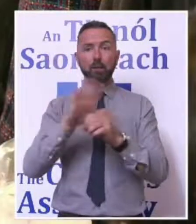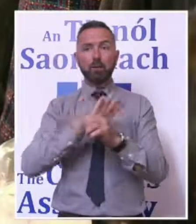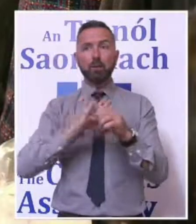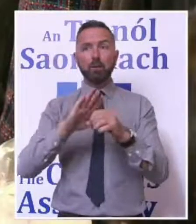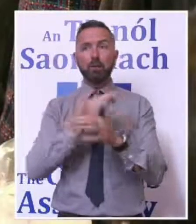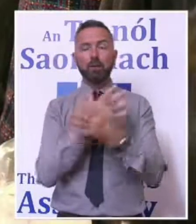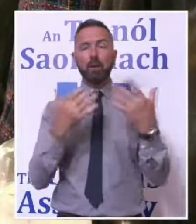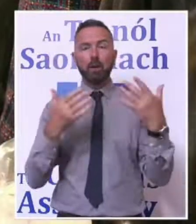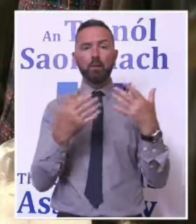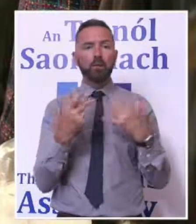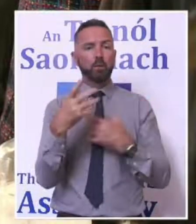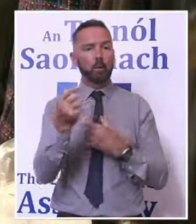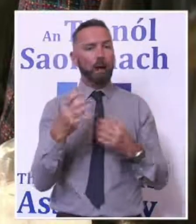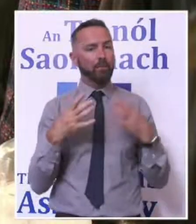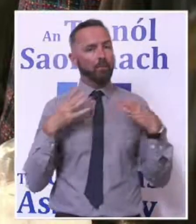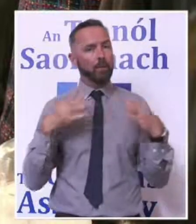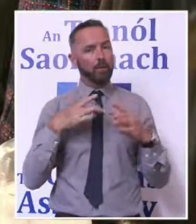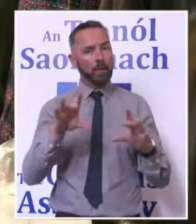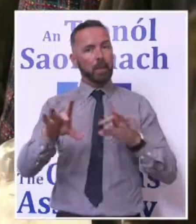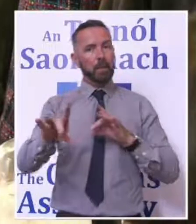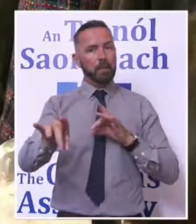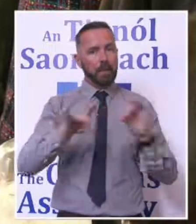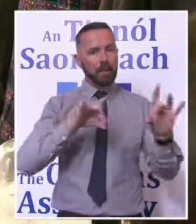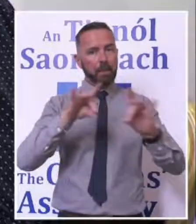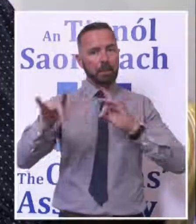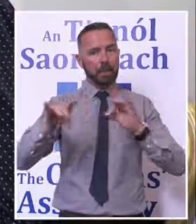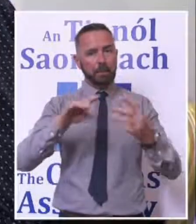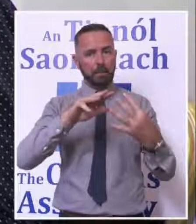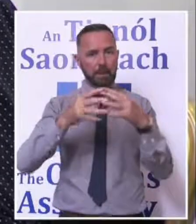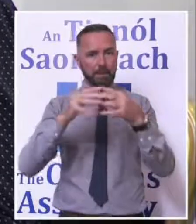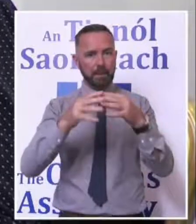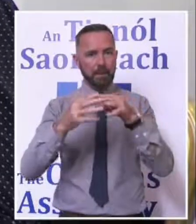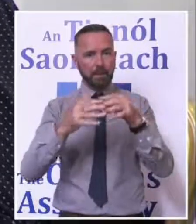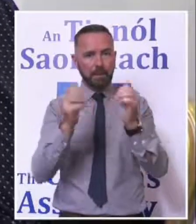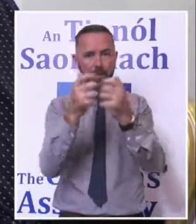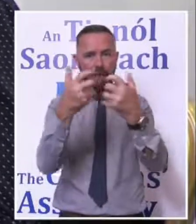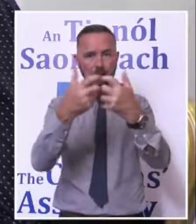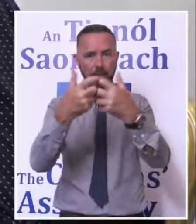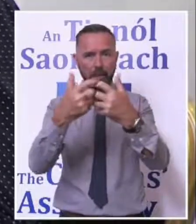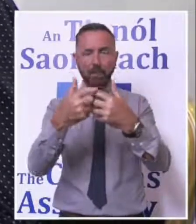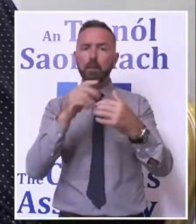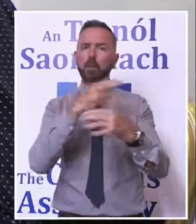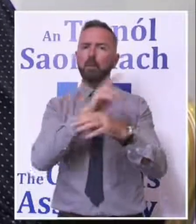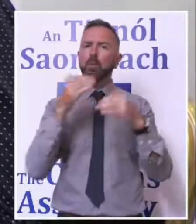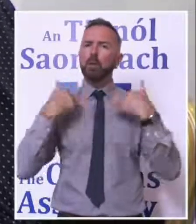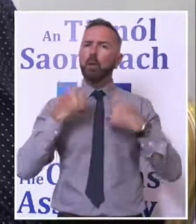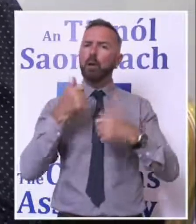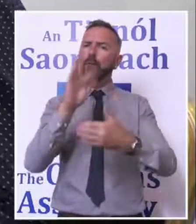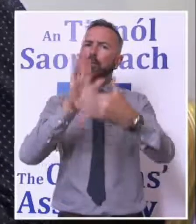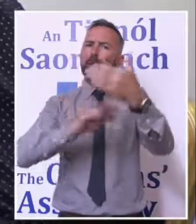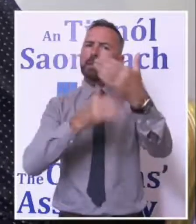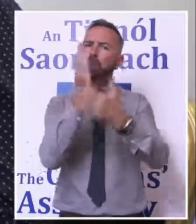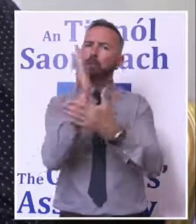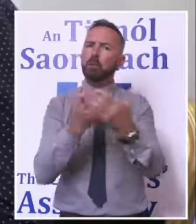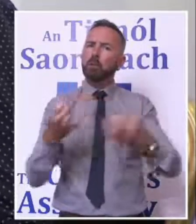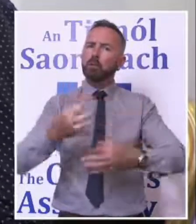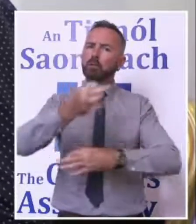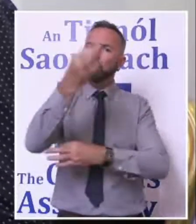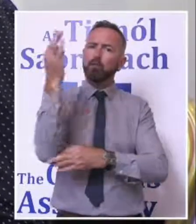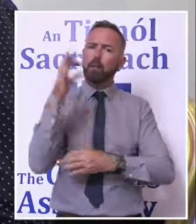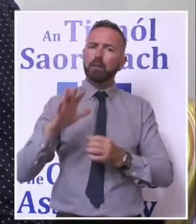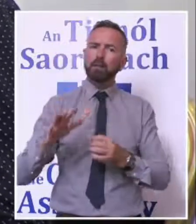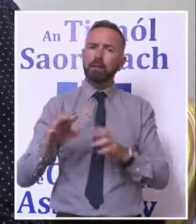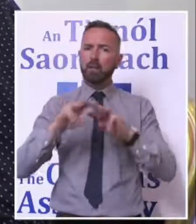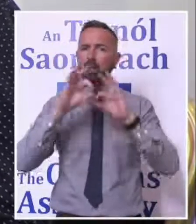freedom to mix and match, go in different directions as well. But I think don't be worried that you're missing some great